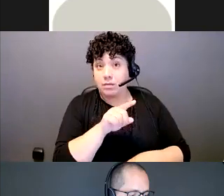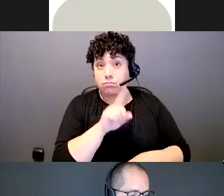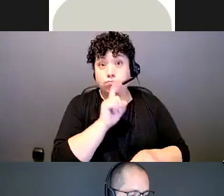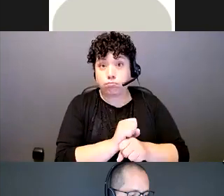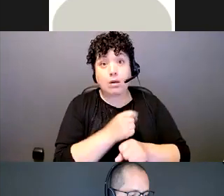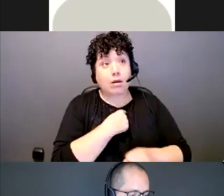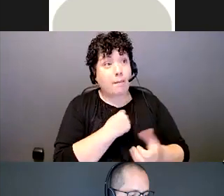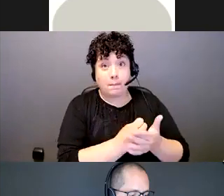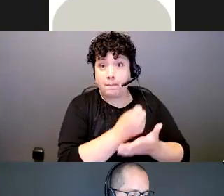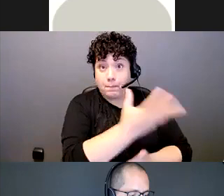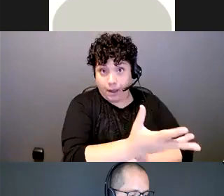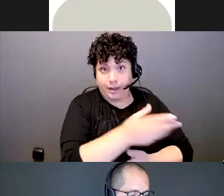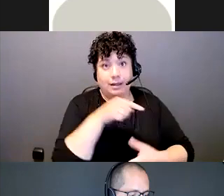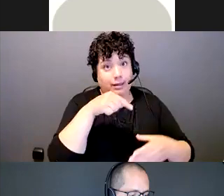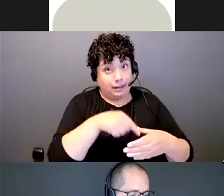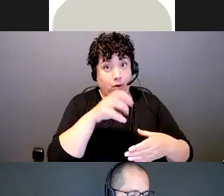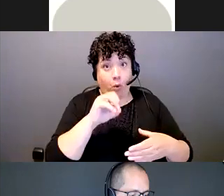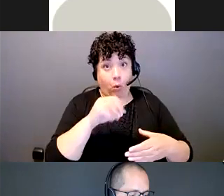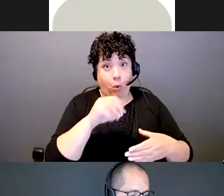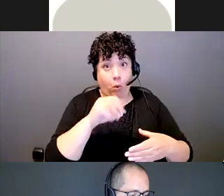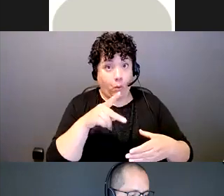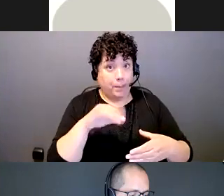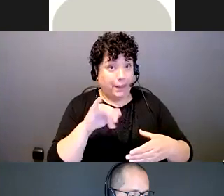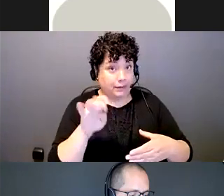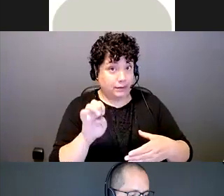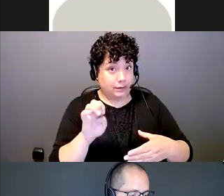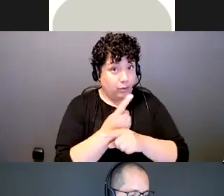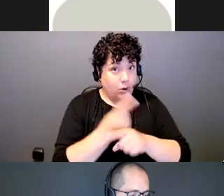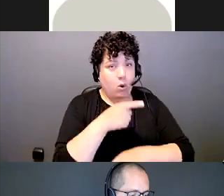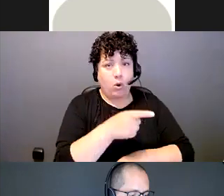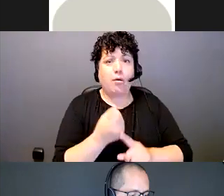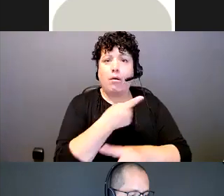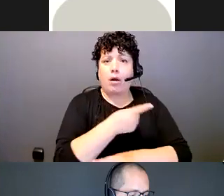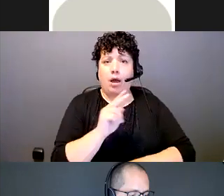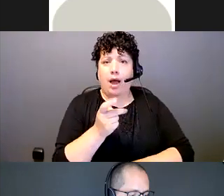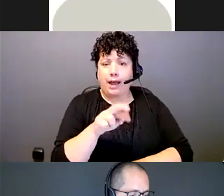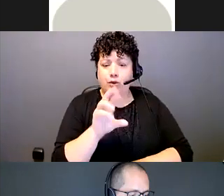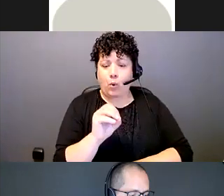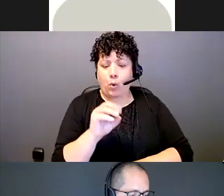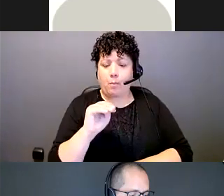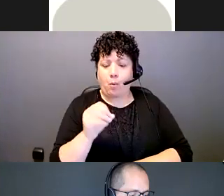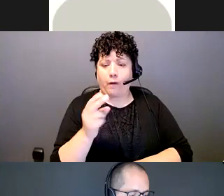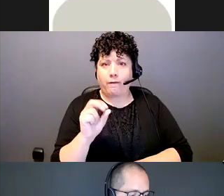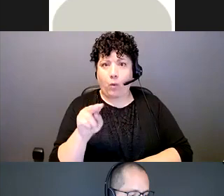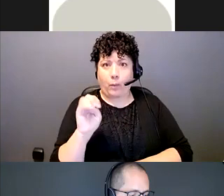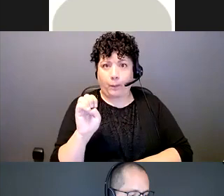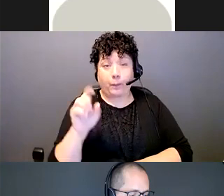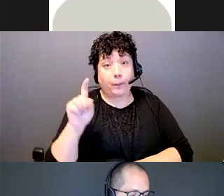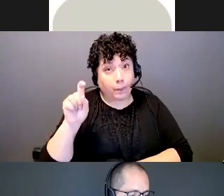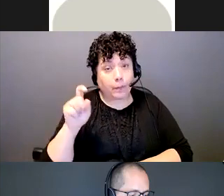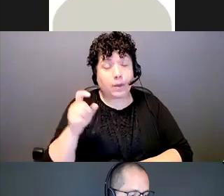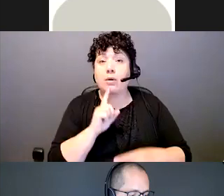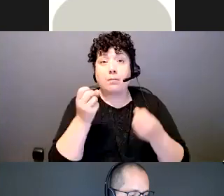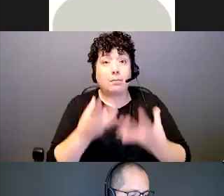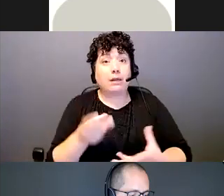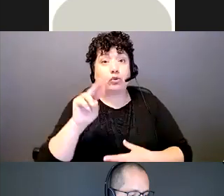the opiates? Are you getting hydromorphone? There's a lot of drugs out there that are tainted with other